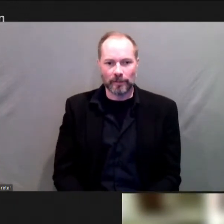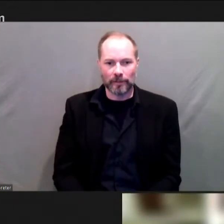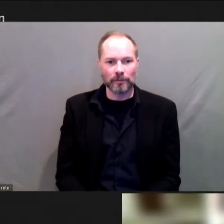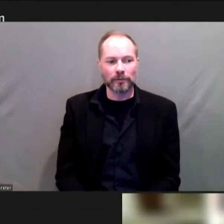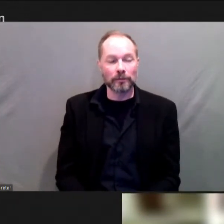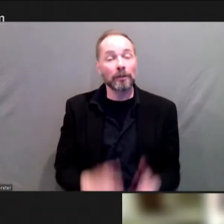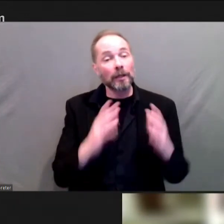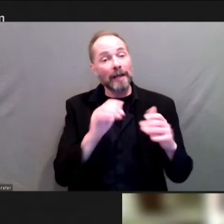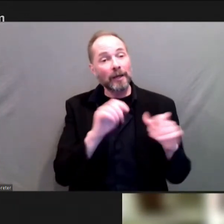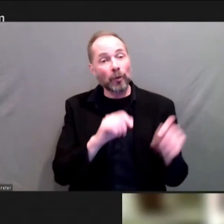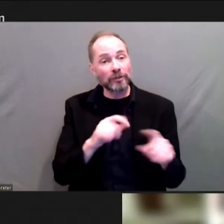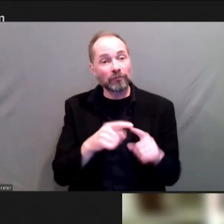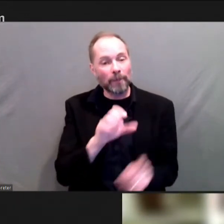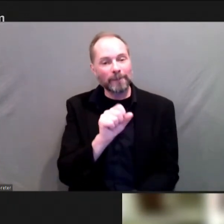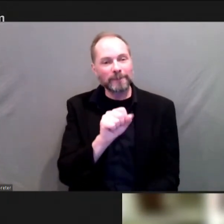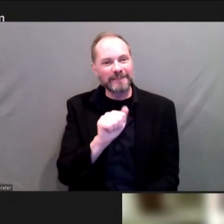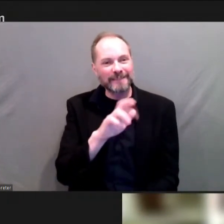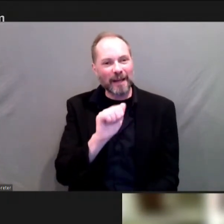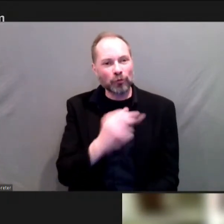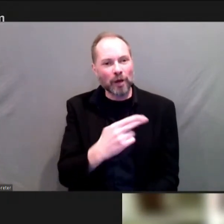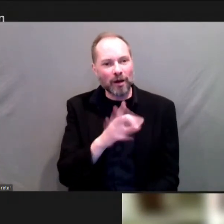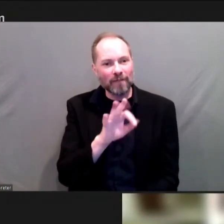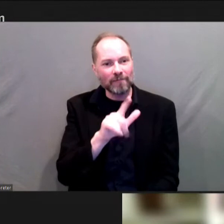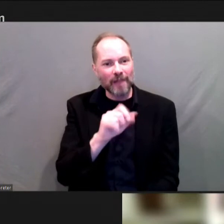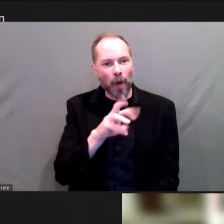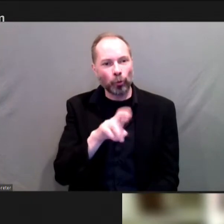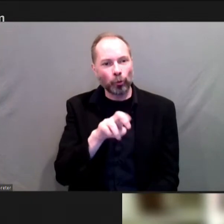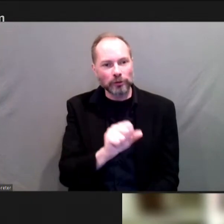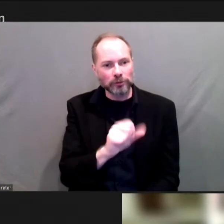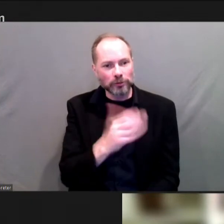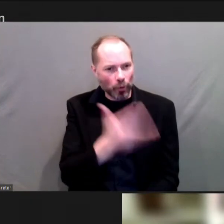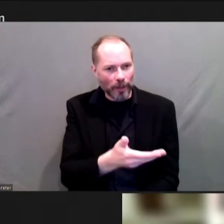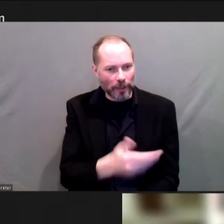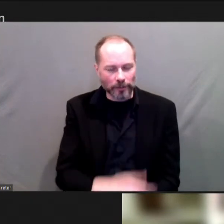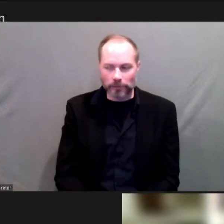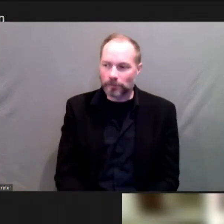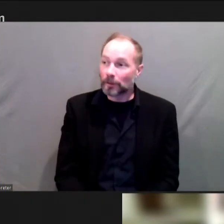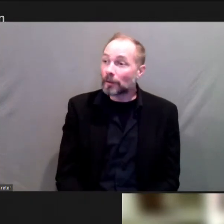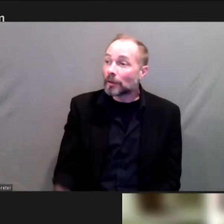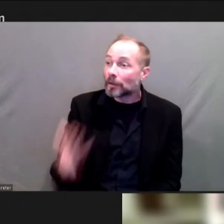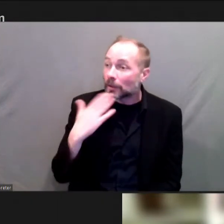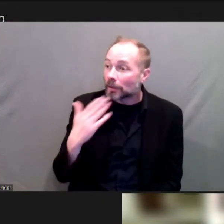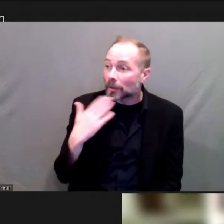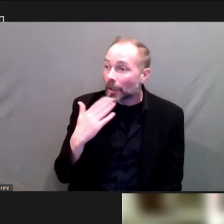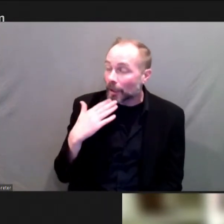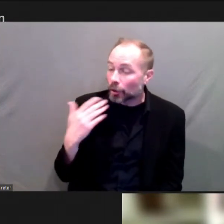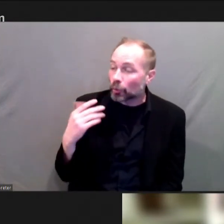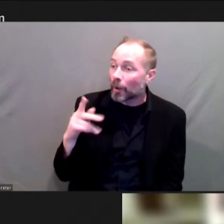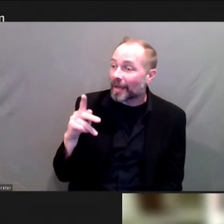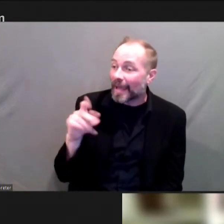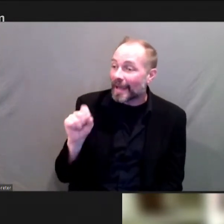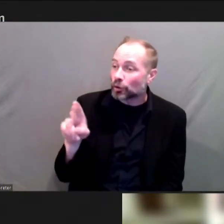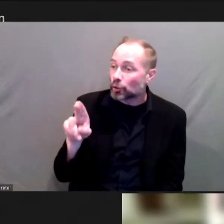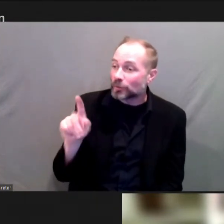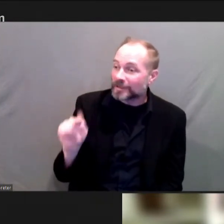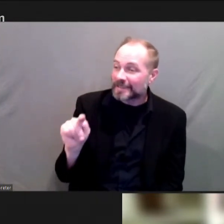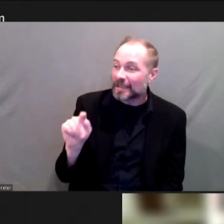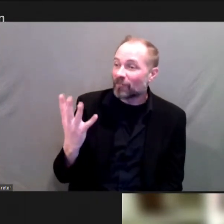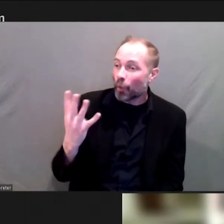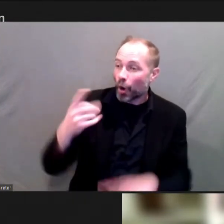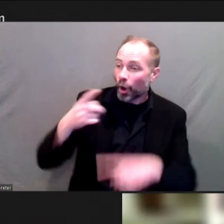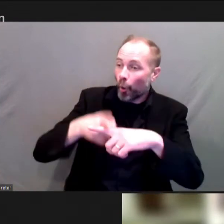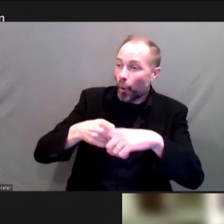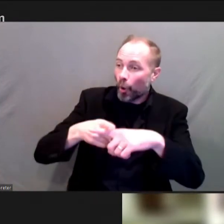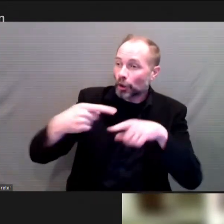Our next question is from Sarah Flowers. Go ahead, Sarah. Thank you, Sarah Flower from KSUT Four Corners Public